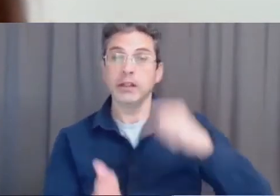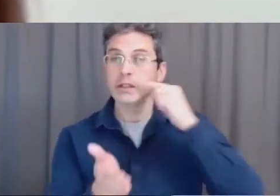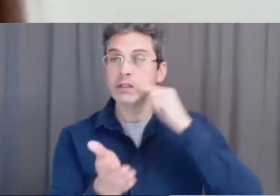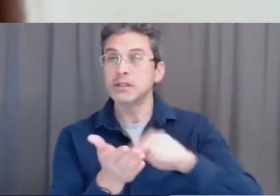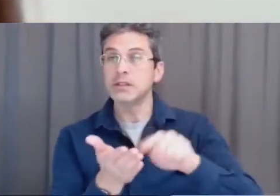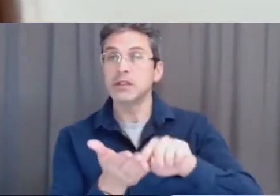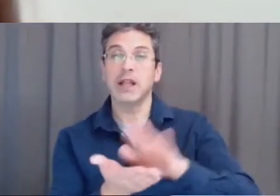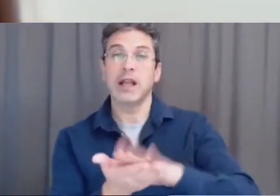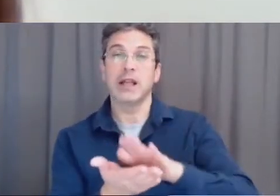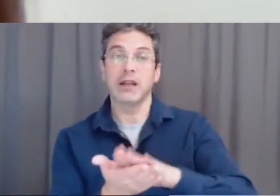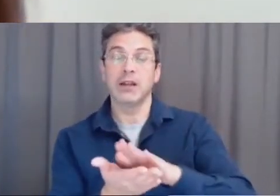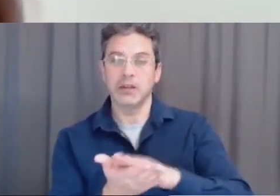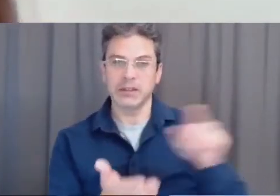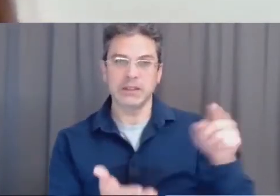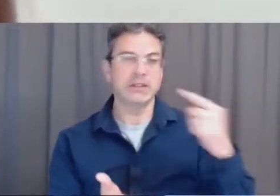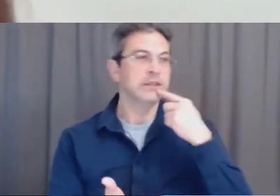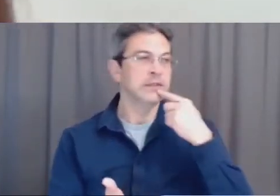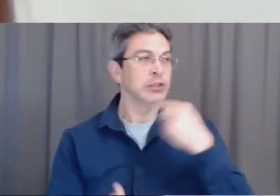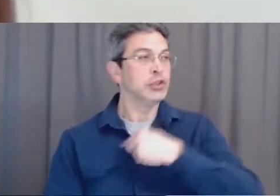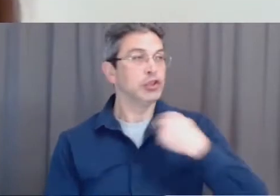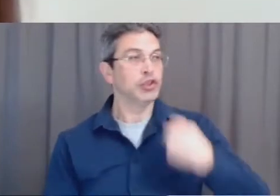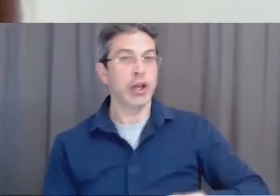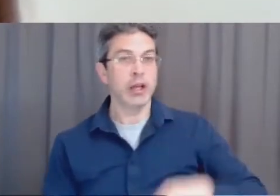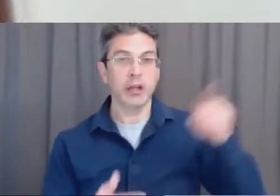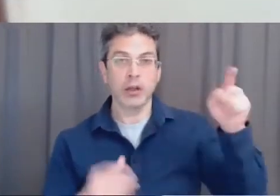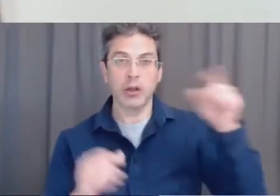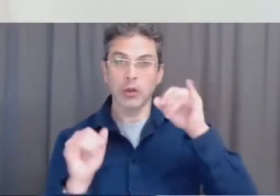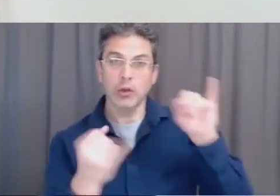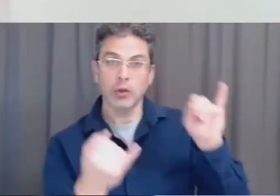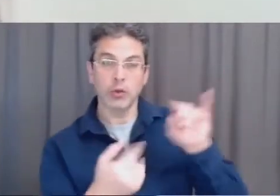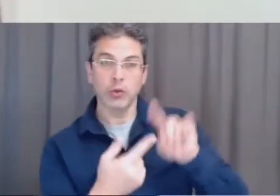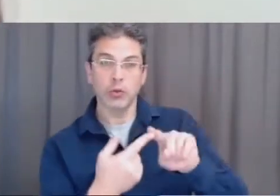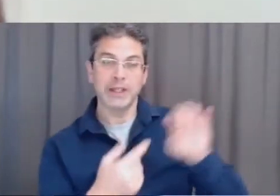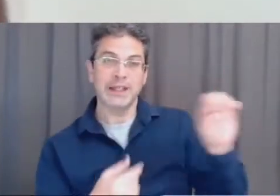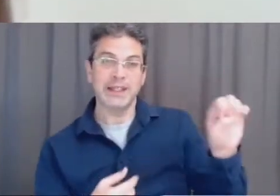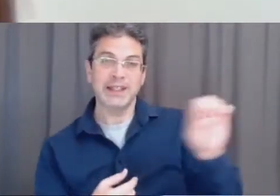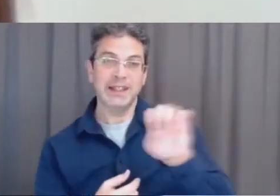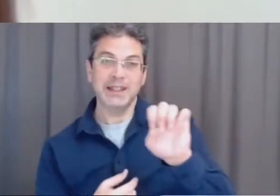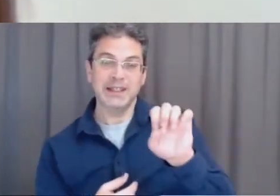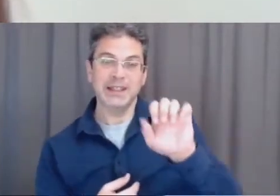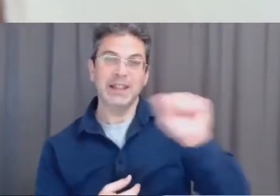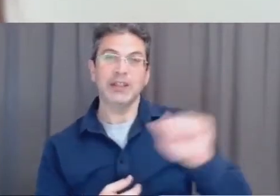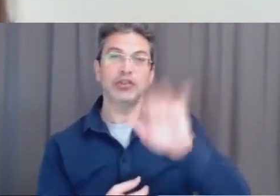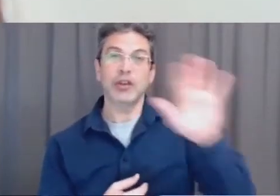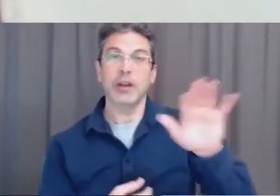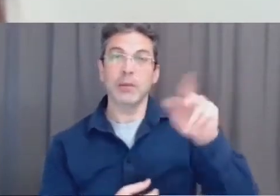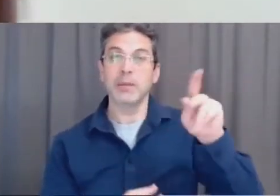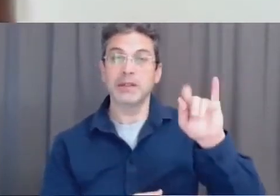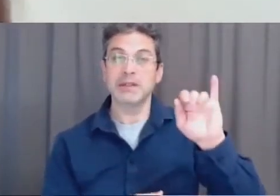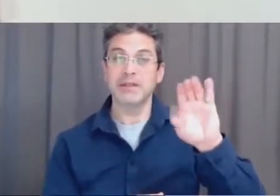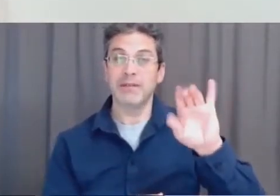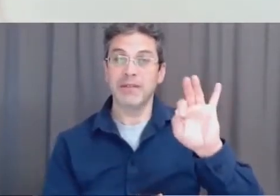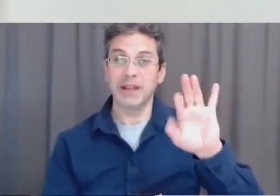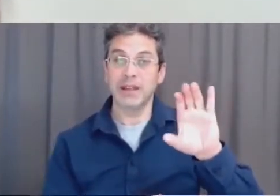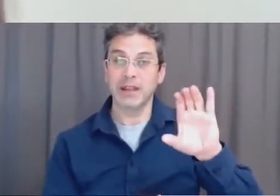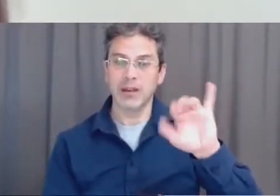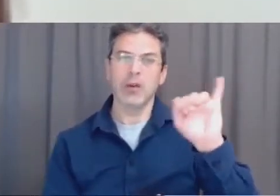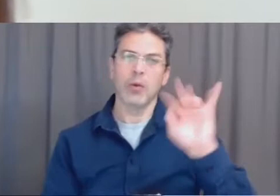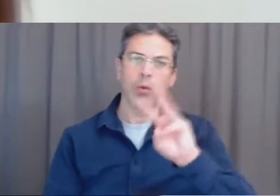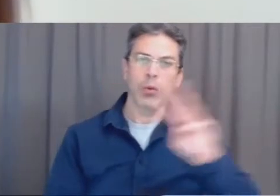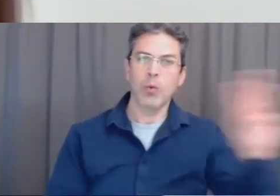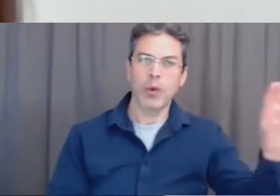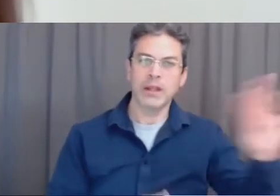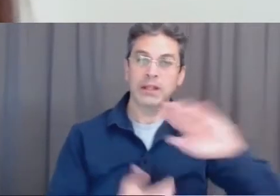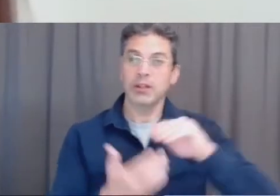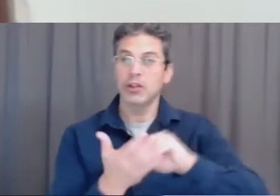for China not just to look to the East, to look to Asia Pacific, but increasingly to look to the West, to Central Asia and